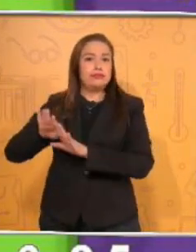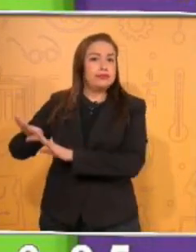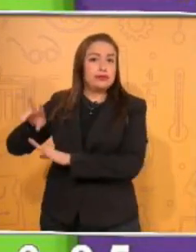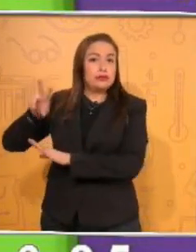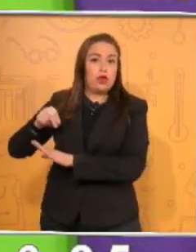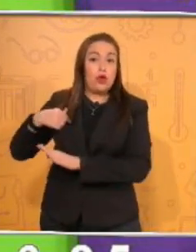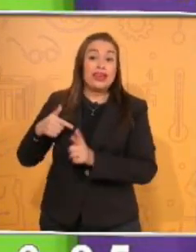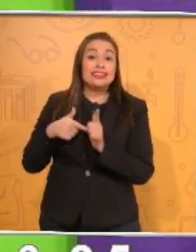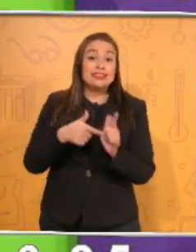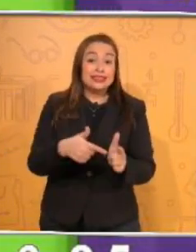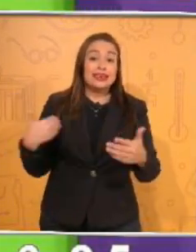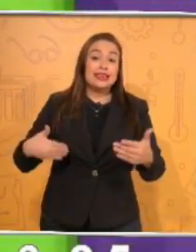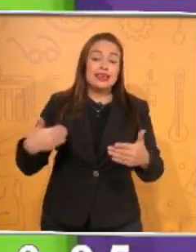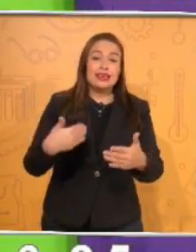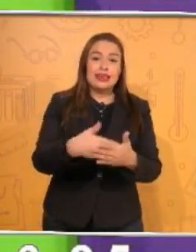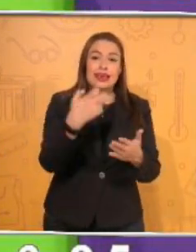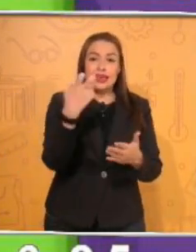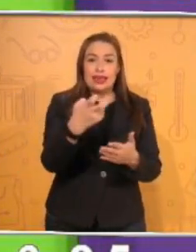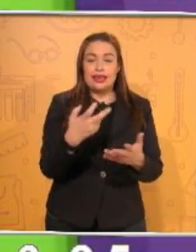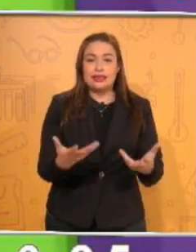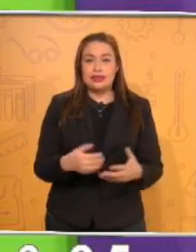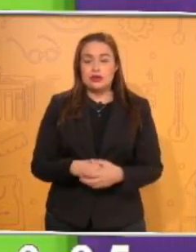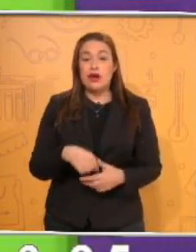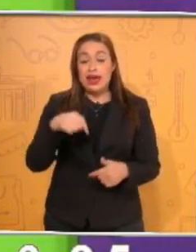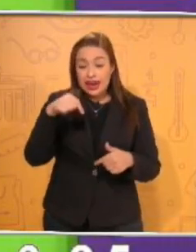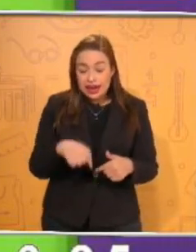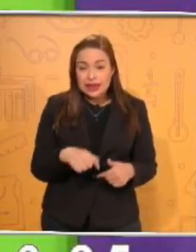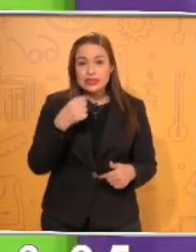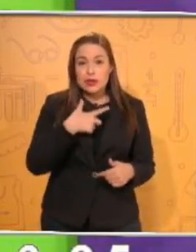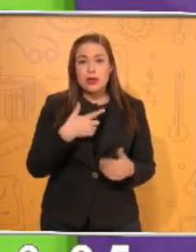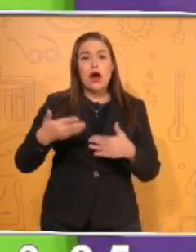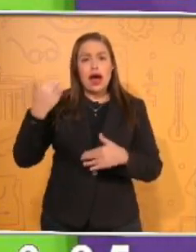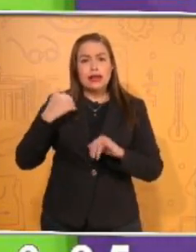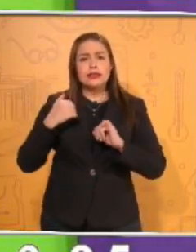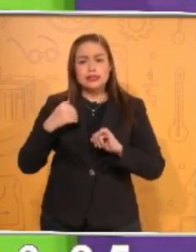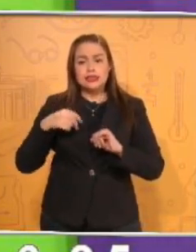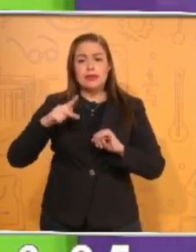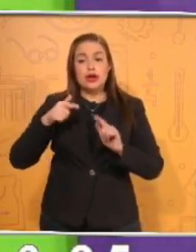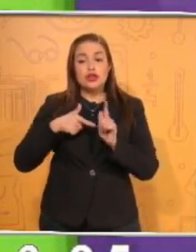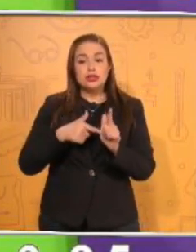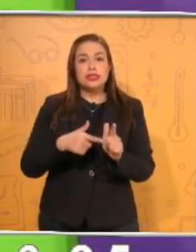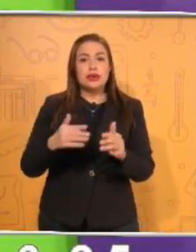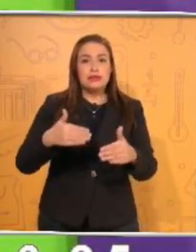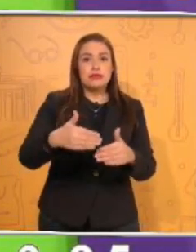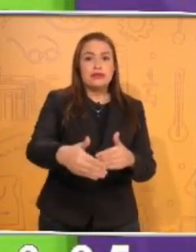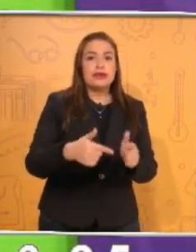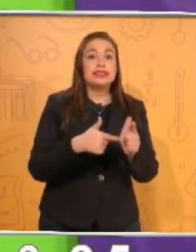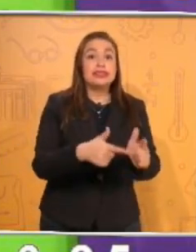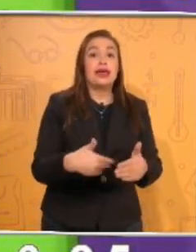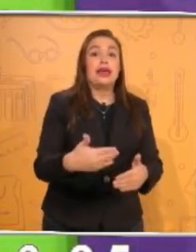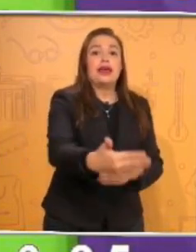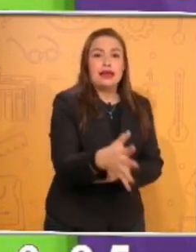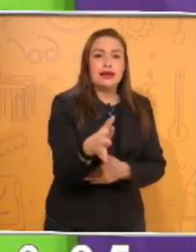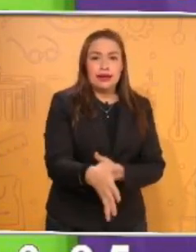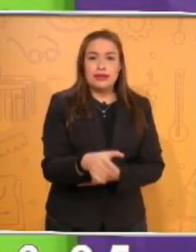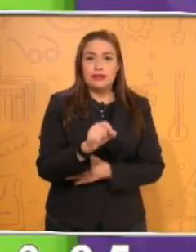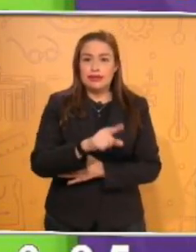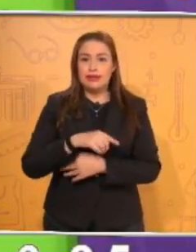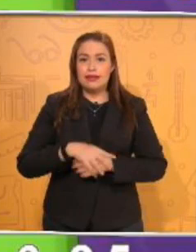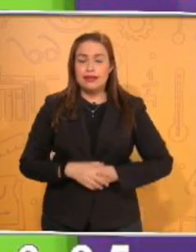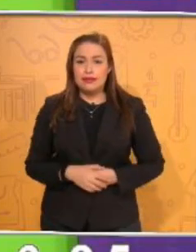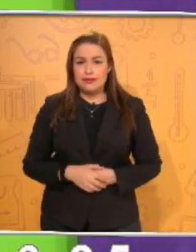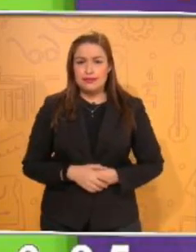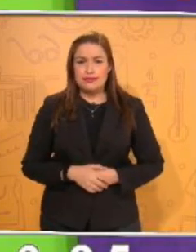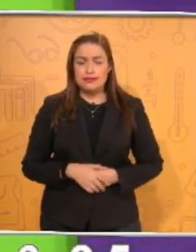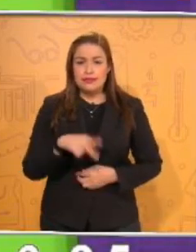Speaking, like in this moment. In this moment, what is a usual action for people? People speak and communicate.